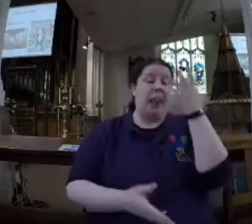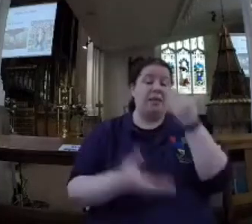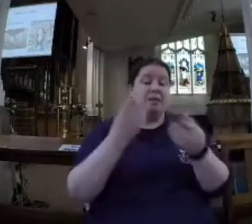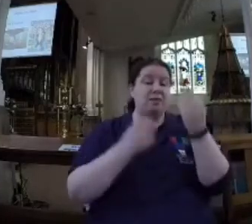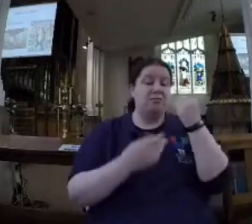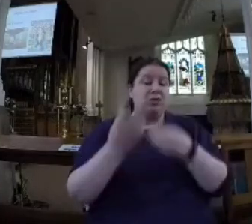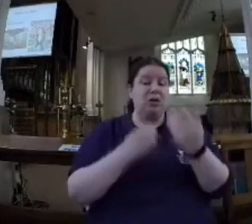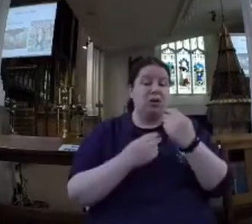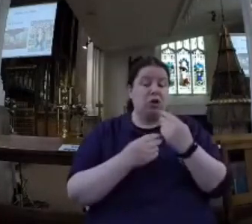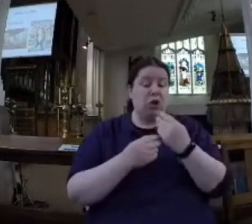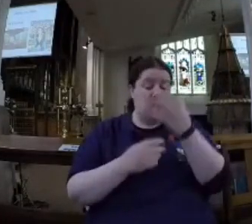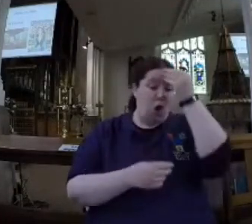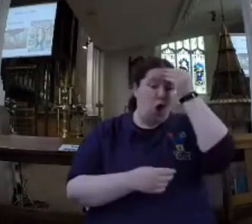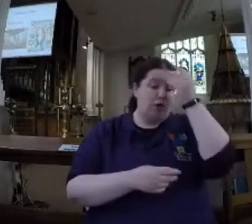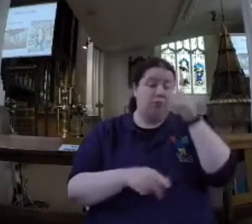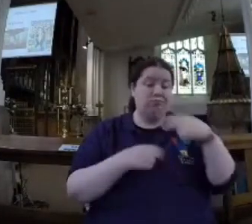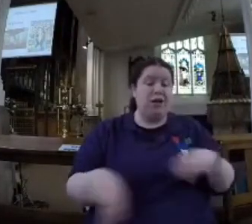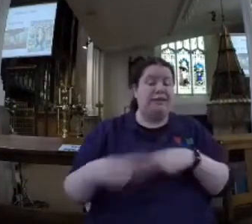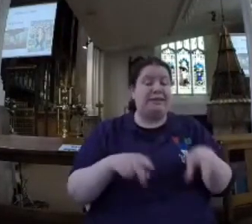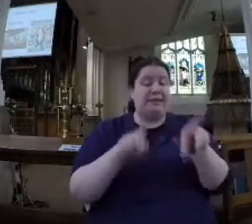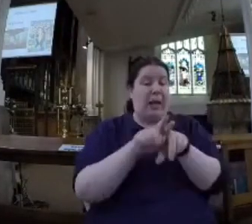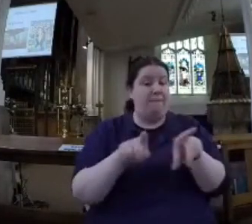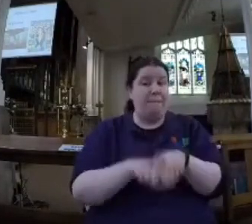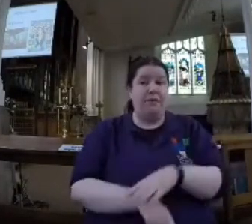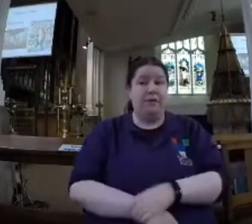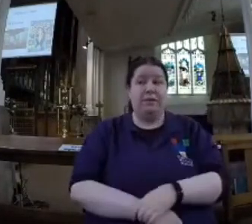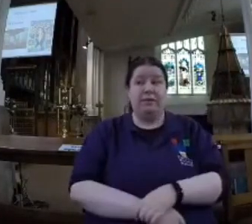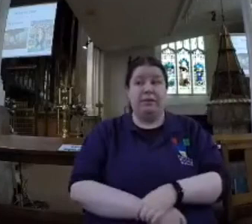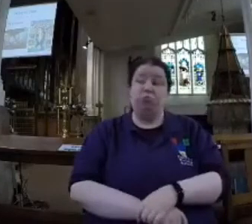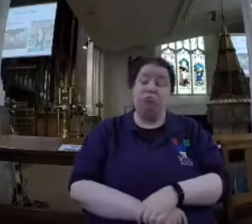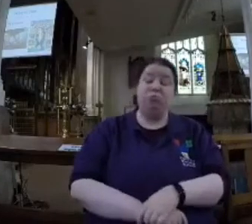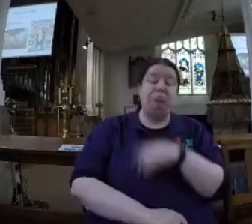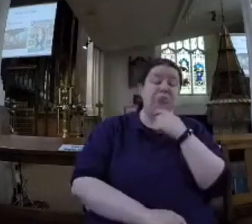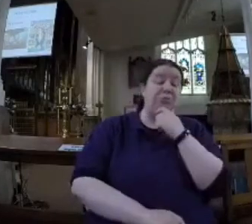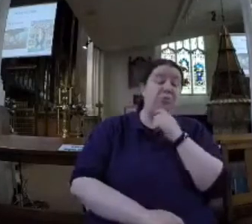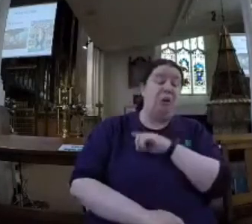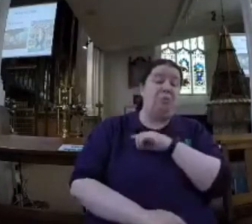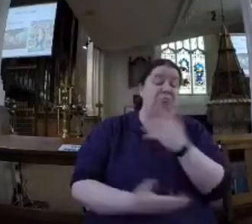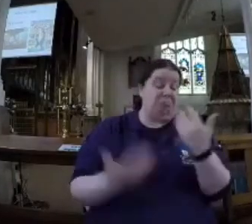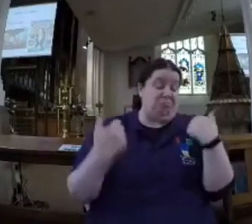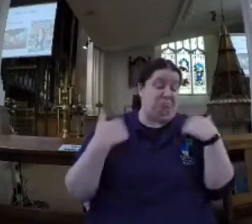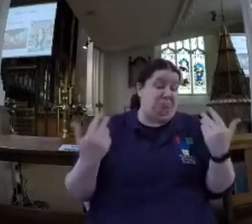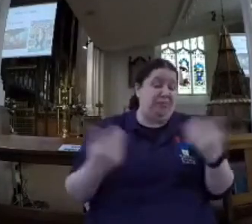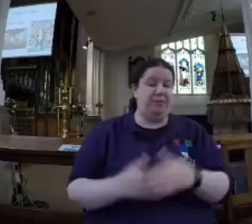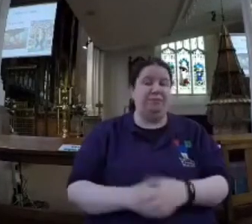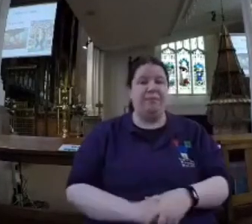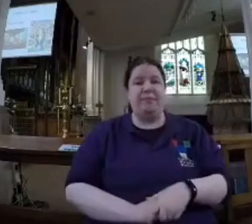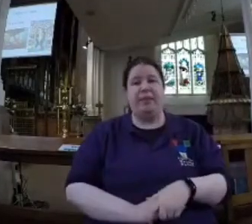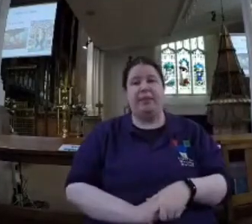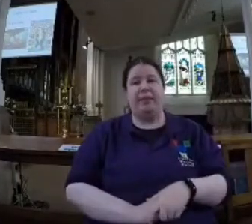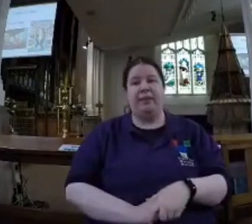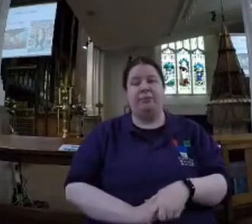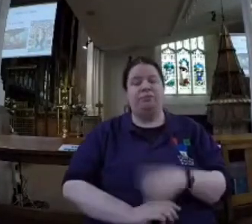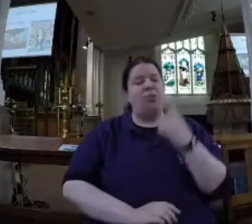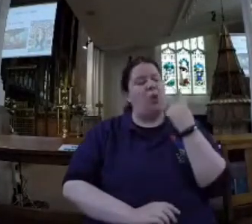learn how to dance like him. I know you can see where I get it from, can't you? It's obvious. Anyway, I always remember